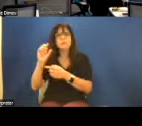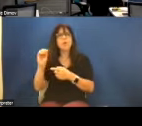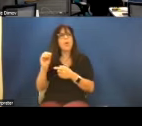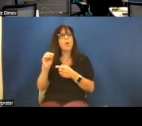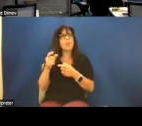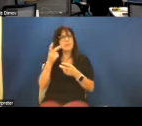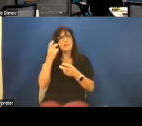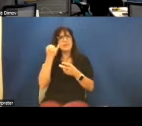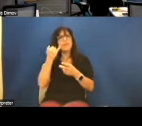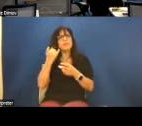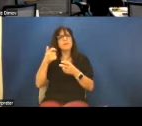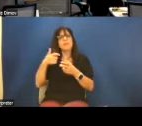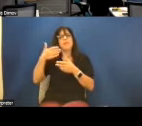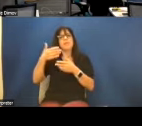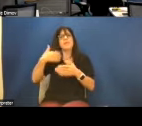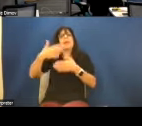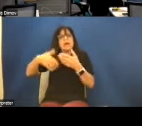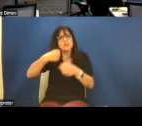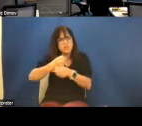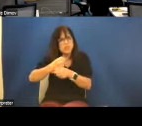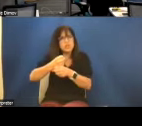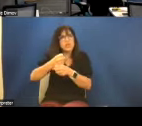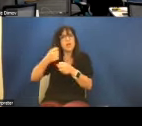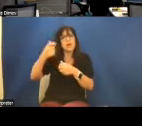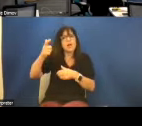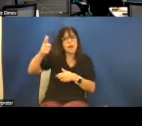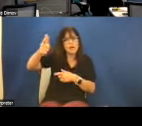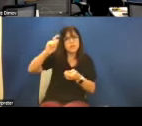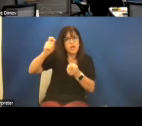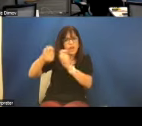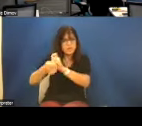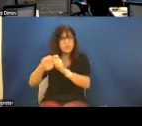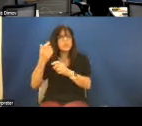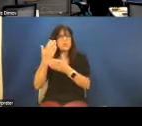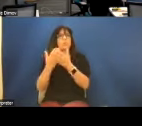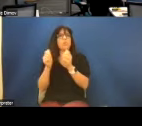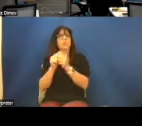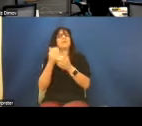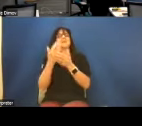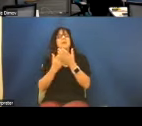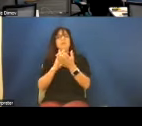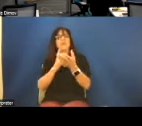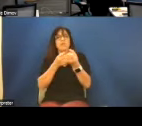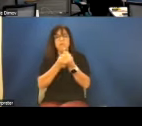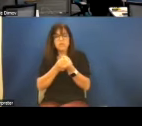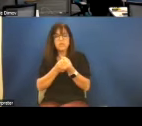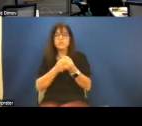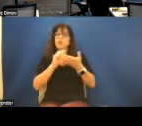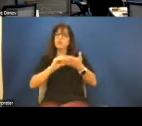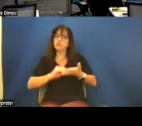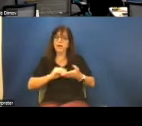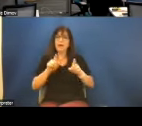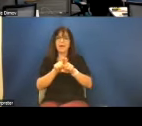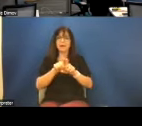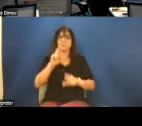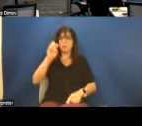see if year over year that changes at all with some of the interventions we're doing. So report it as a raw score, track it as a raw score,